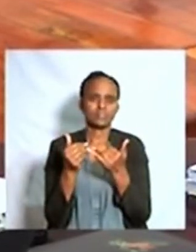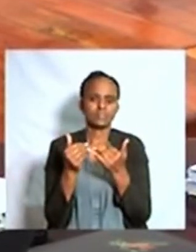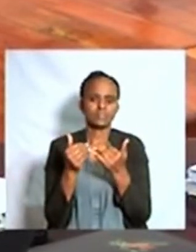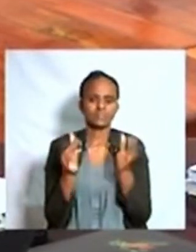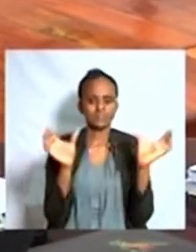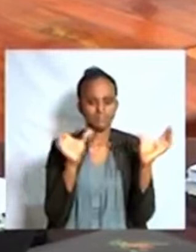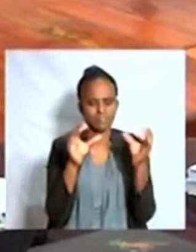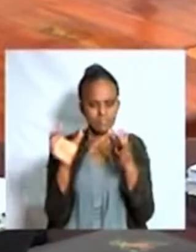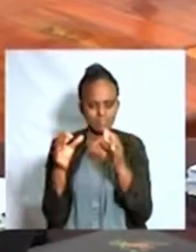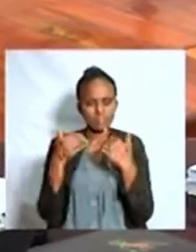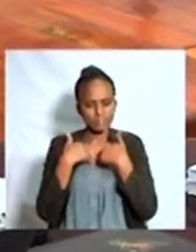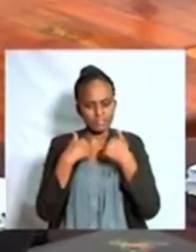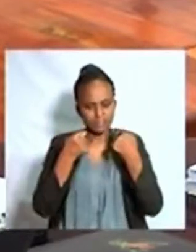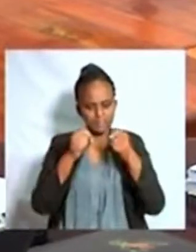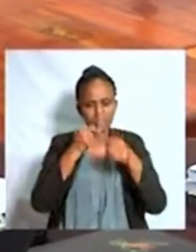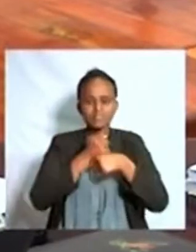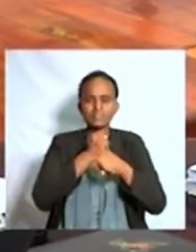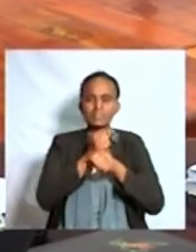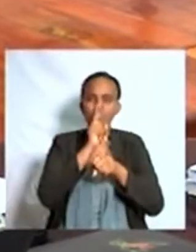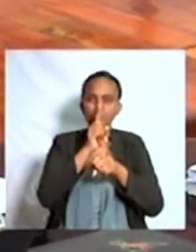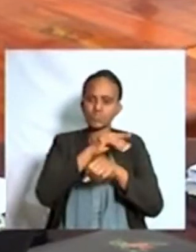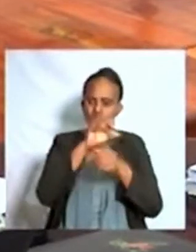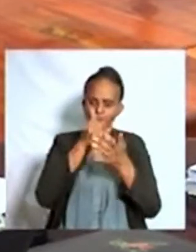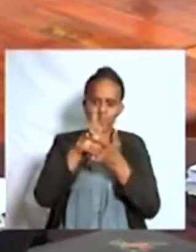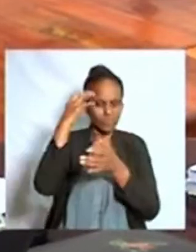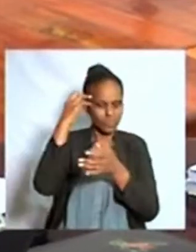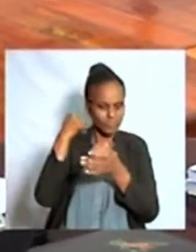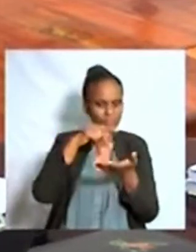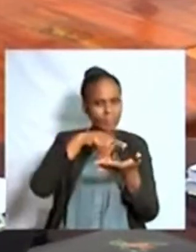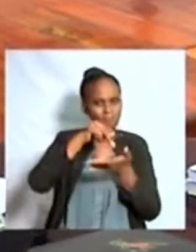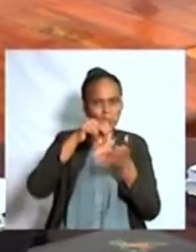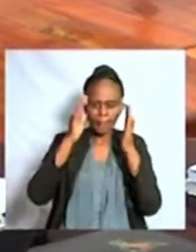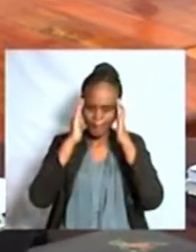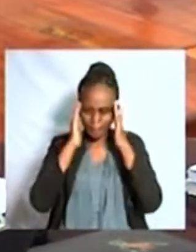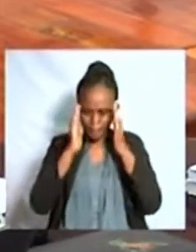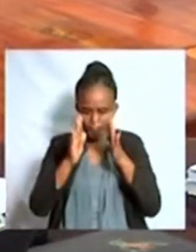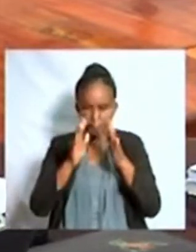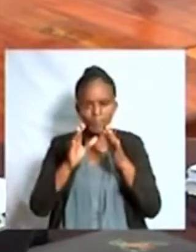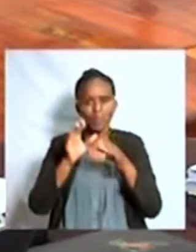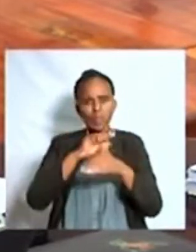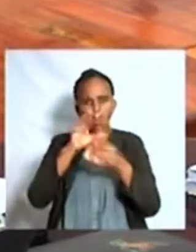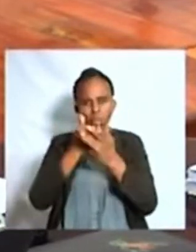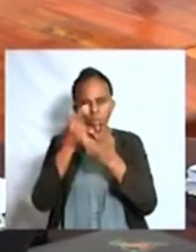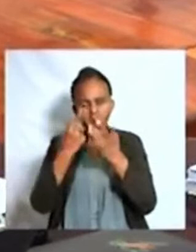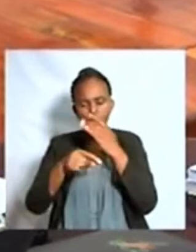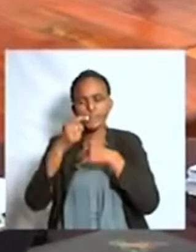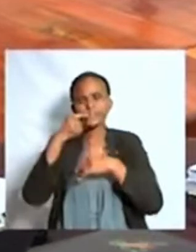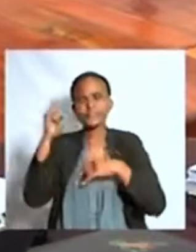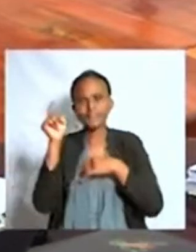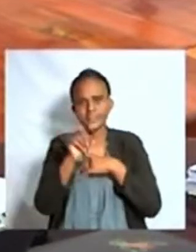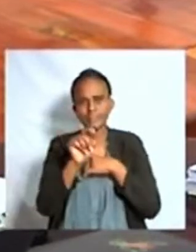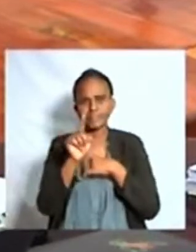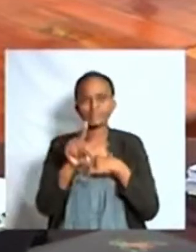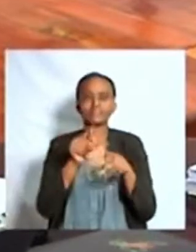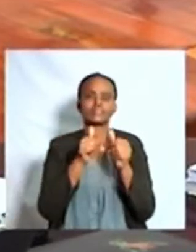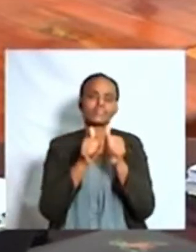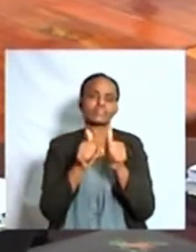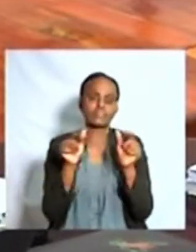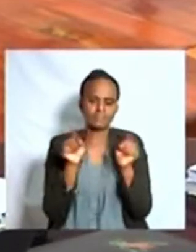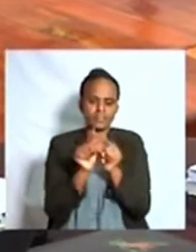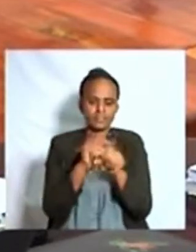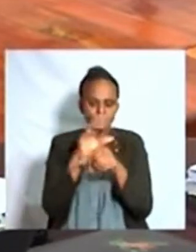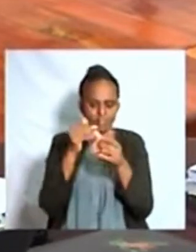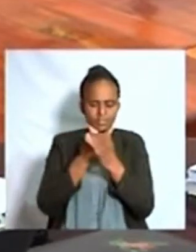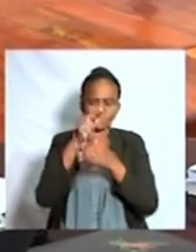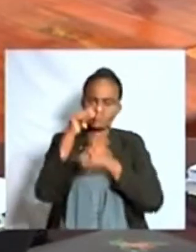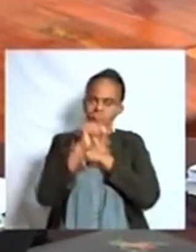Council has endeavored to ensure that officers pay earnest attention to applying instructions contained in circulars accordingly and to the required